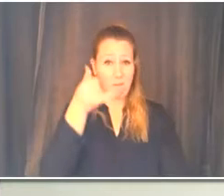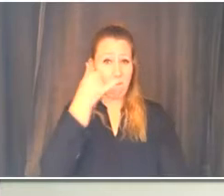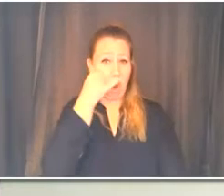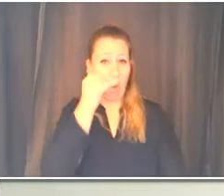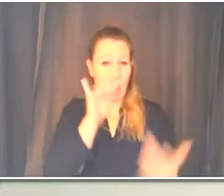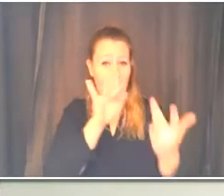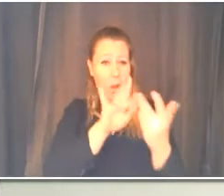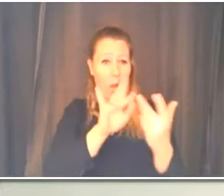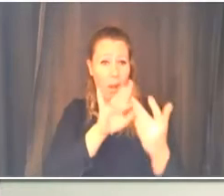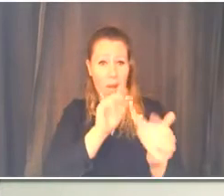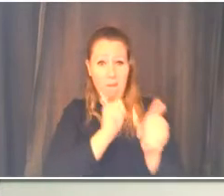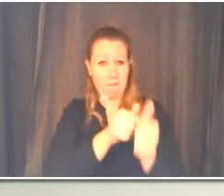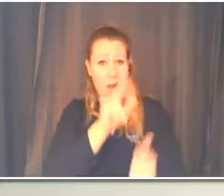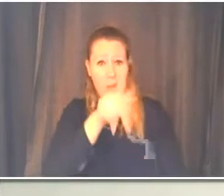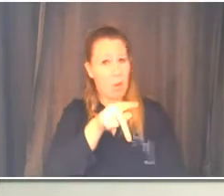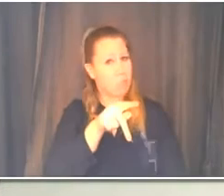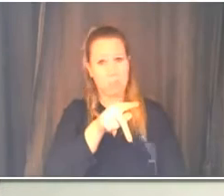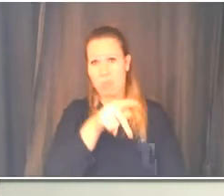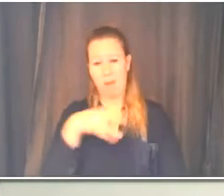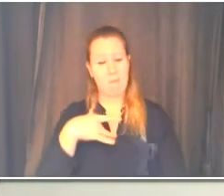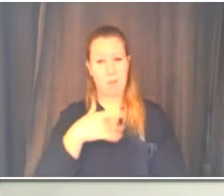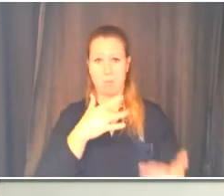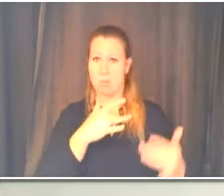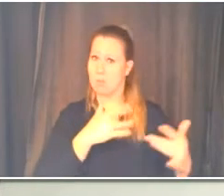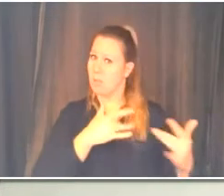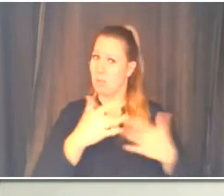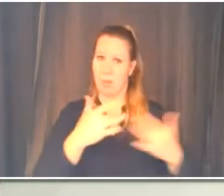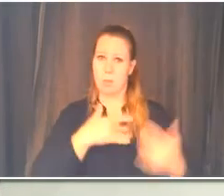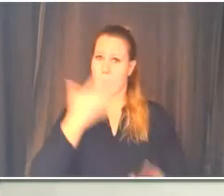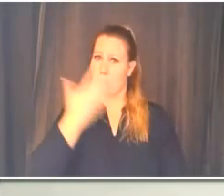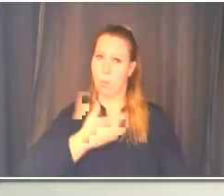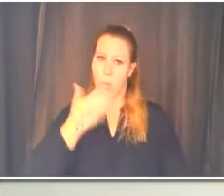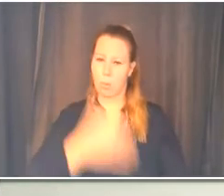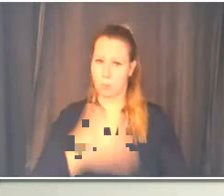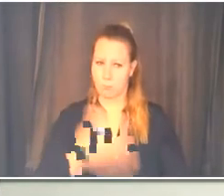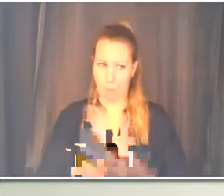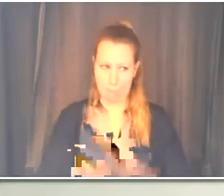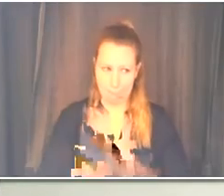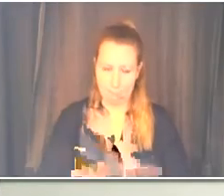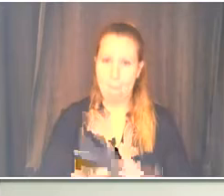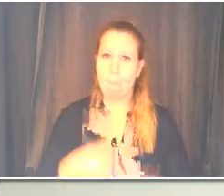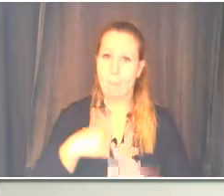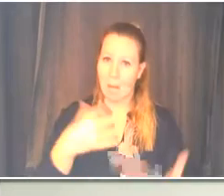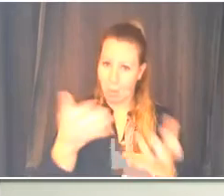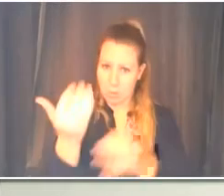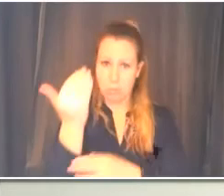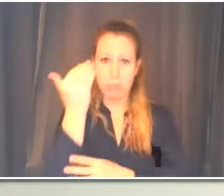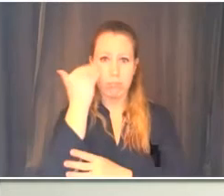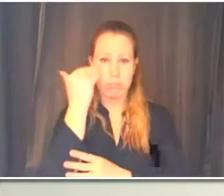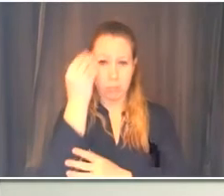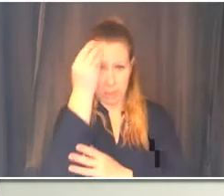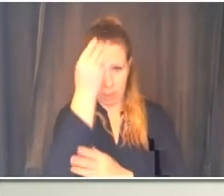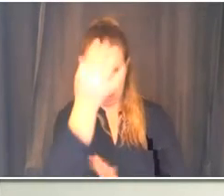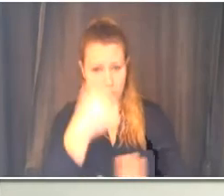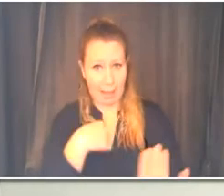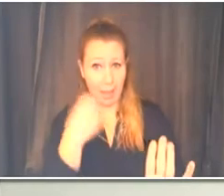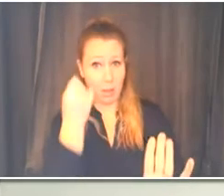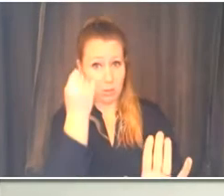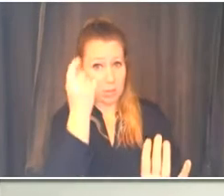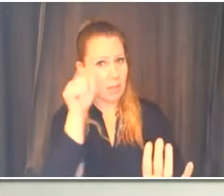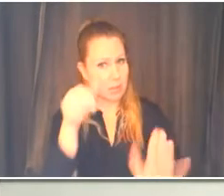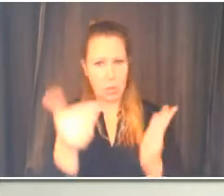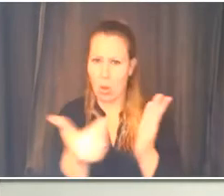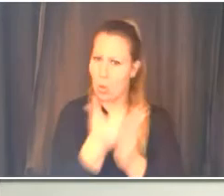I just feel so alarmed um for you you know thousands if not tens of thousands